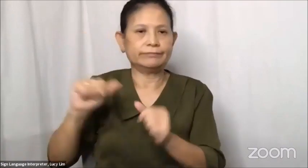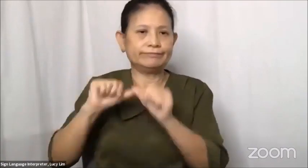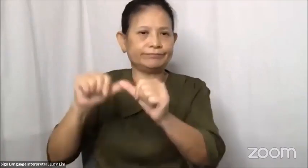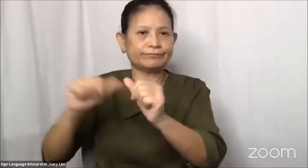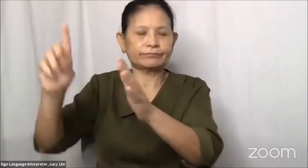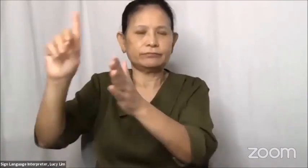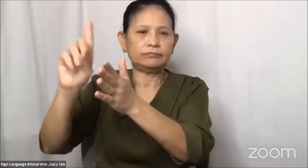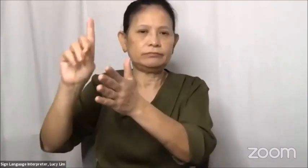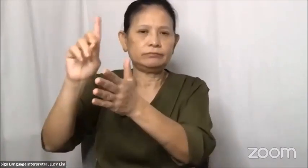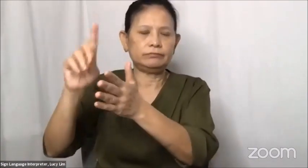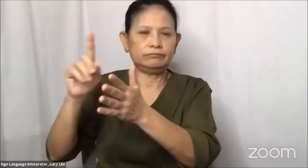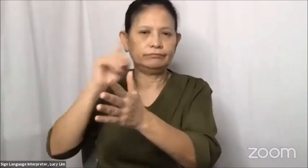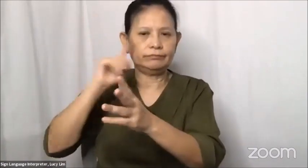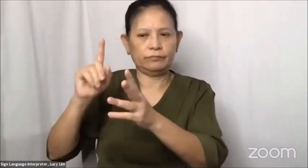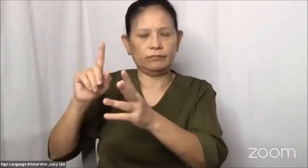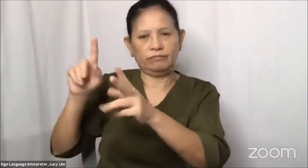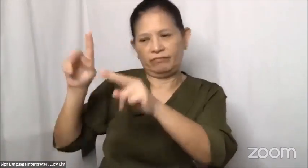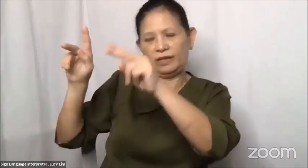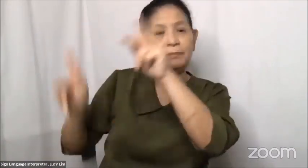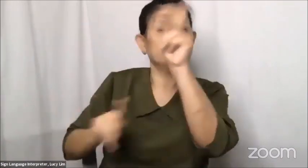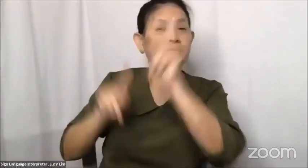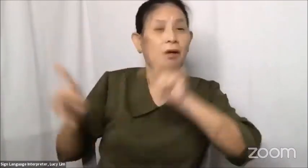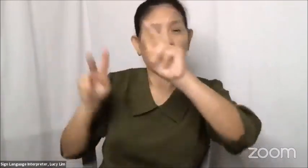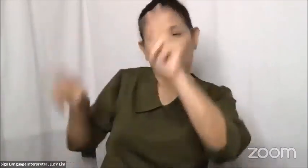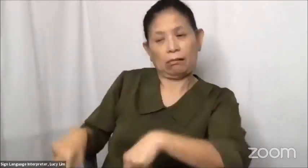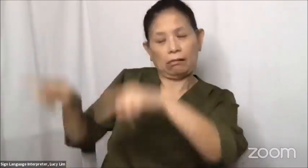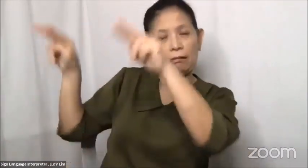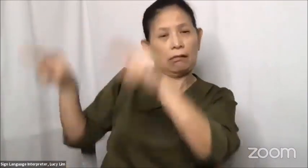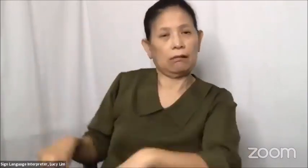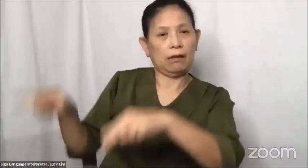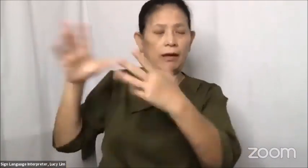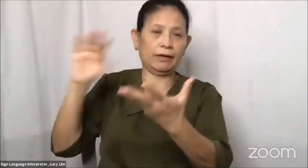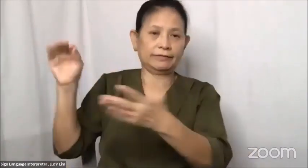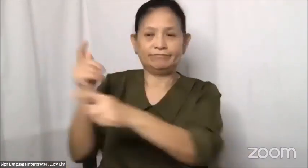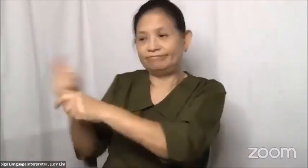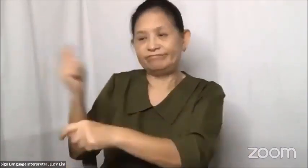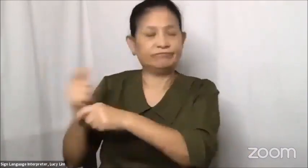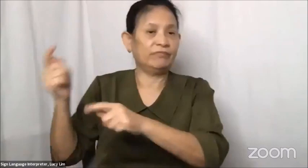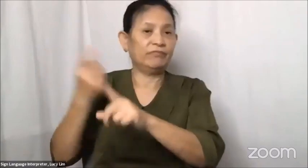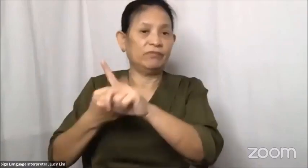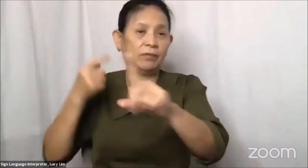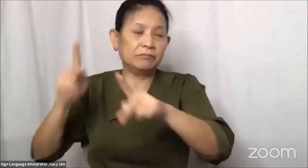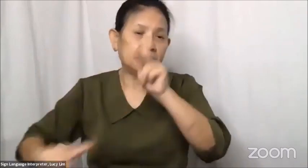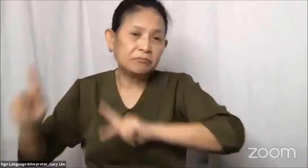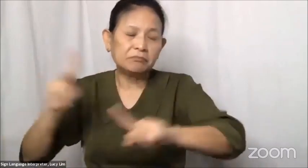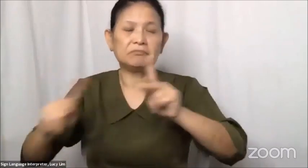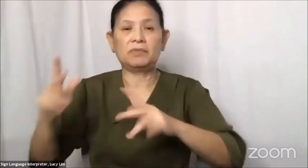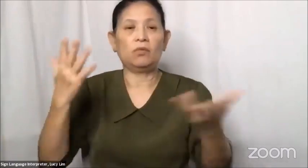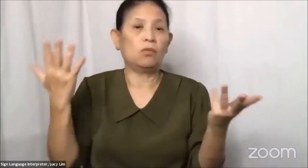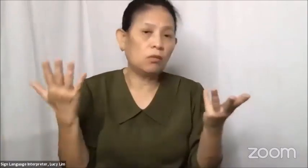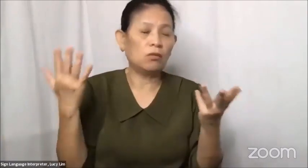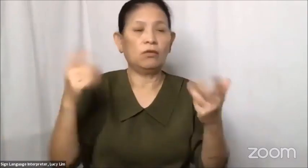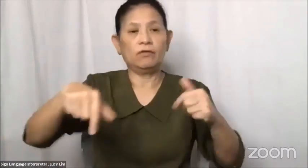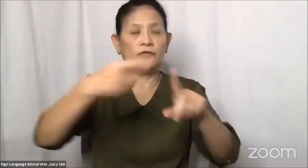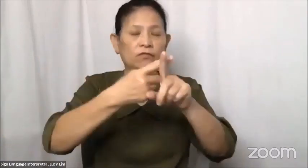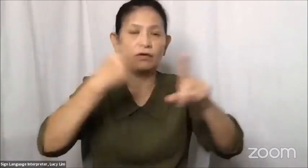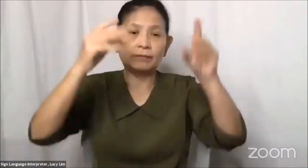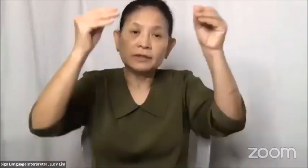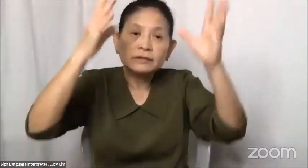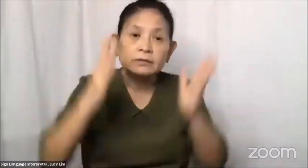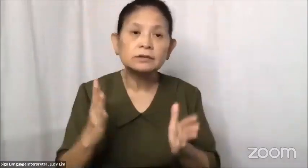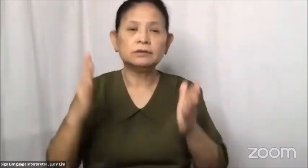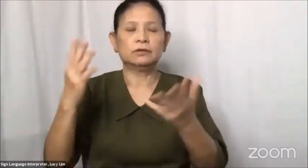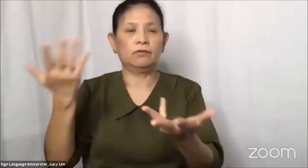from other people, in this case from other students or even from other or from the teacher or from the